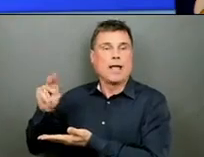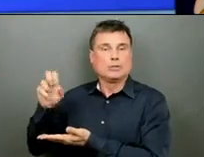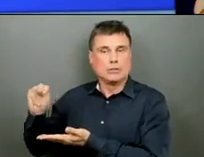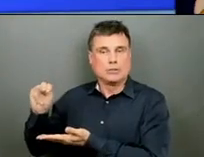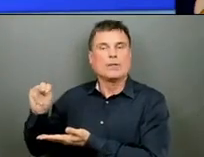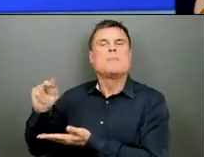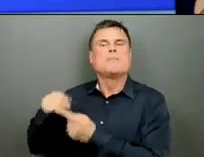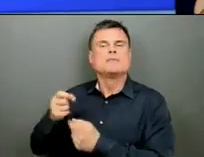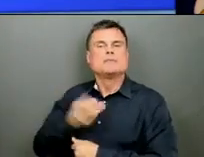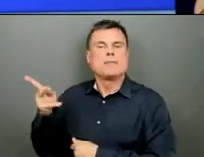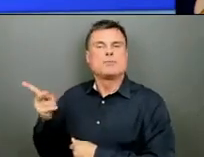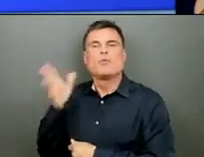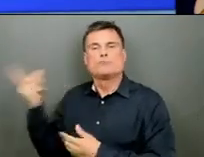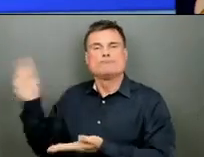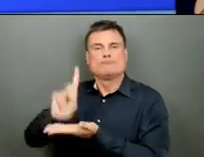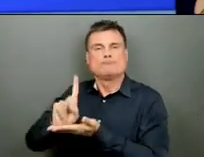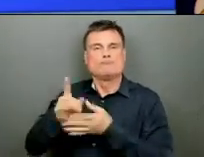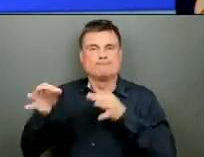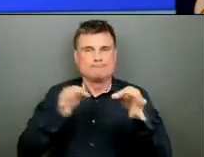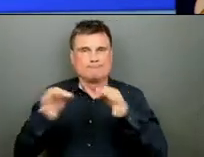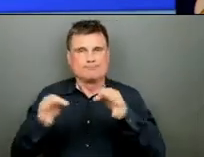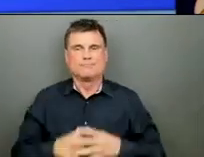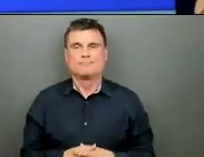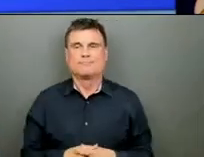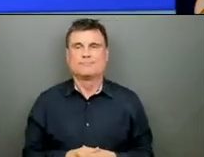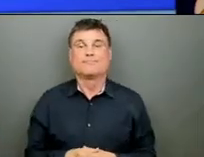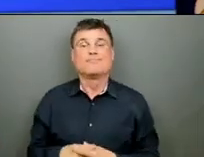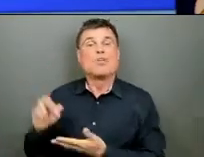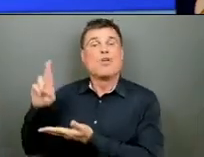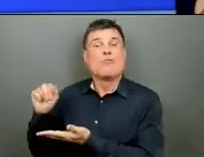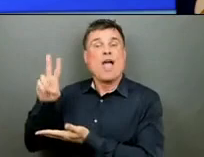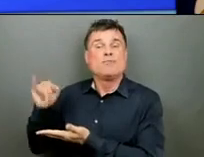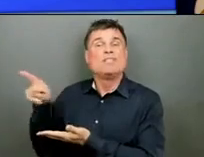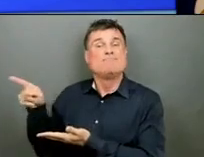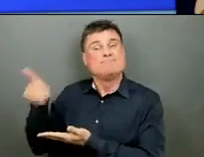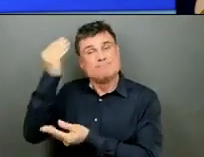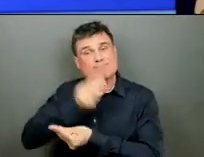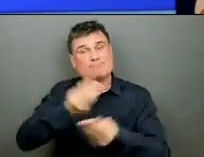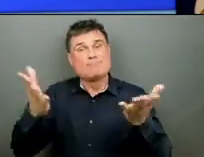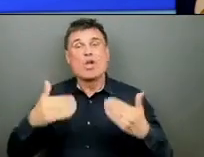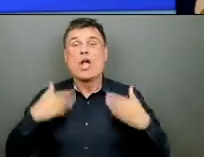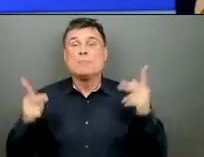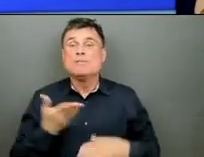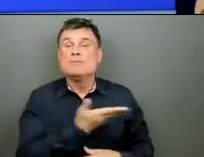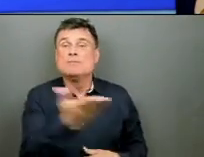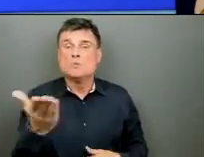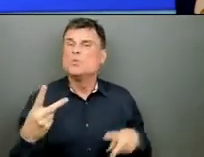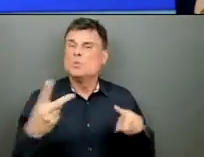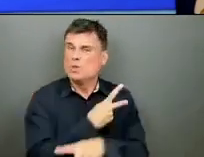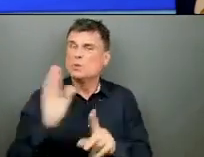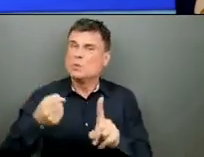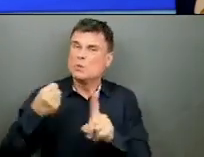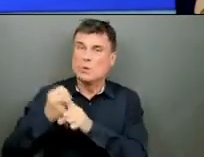any number of things that I remember as a youth has been taken away because of COVID-19 from young people here in British Columbia.